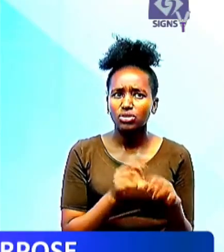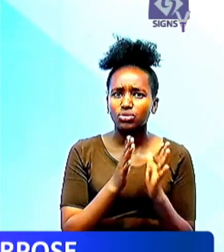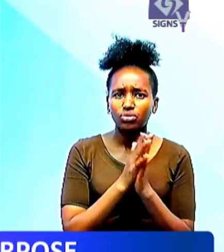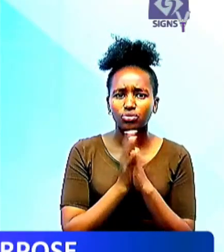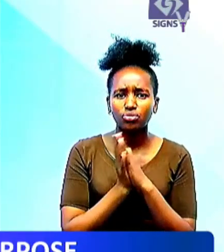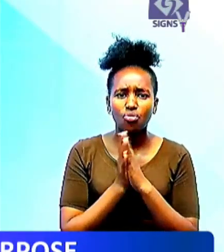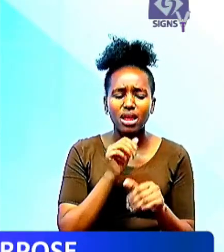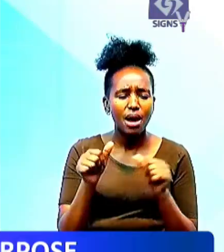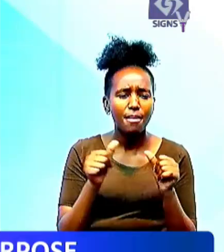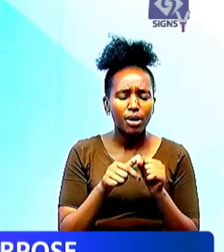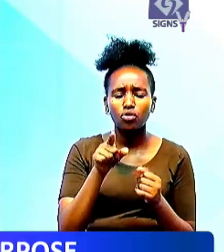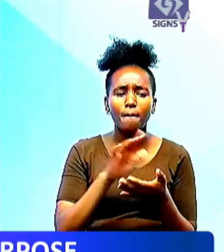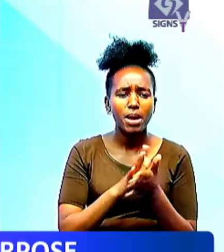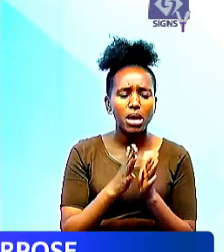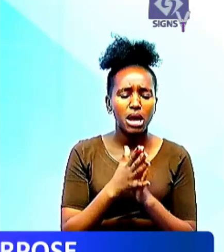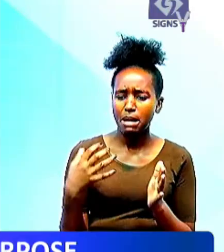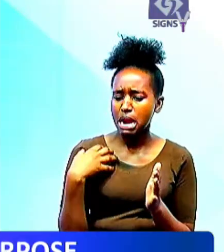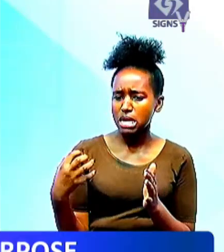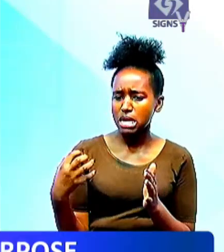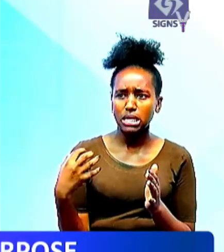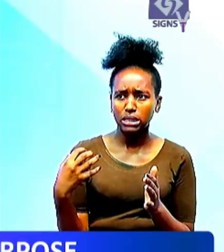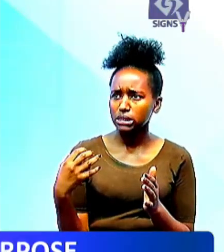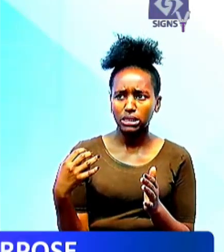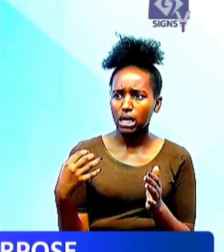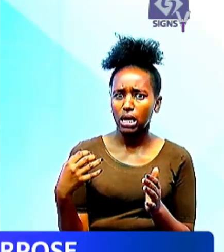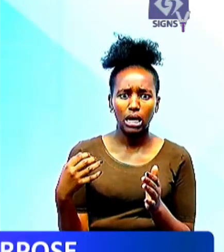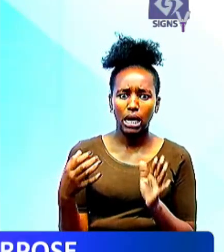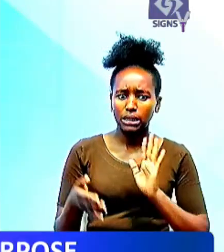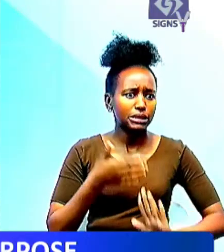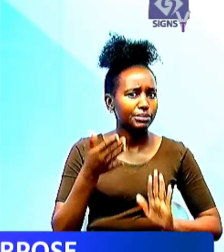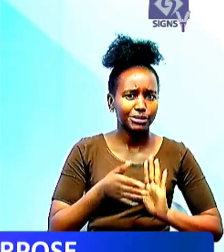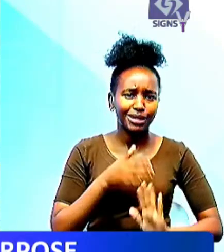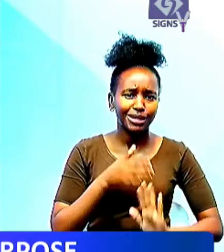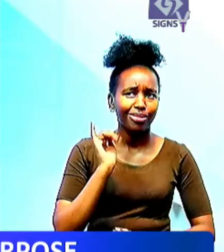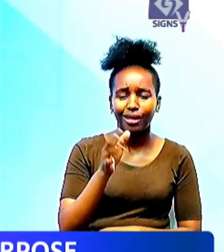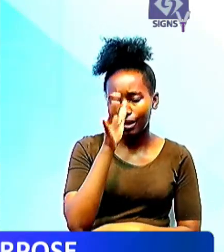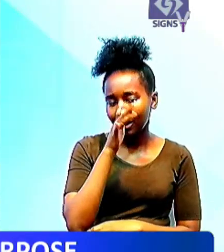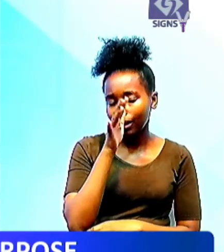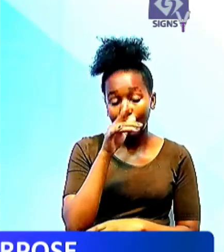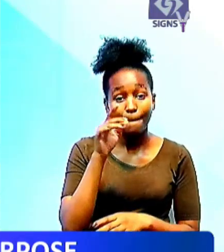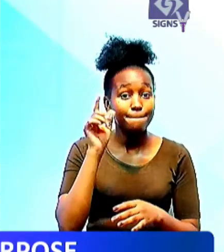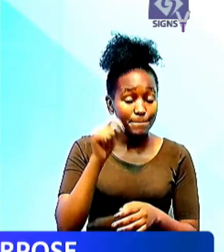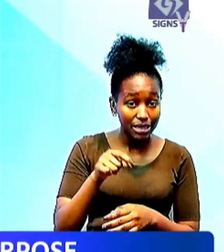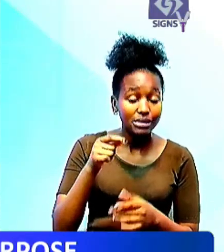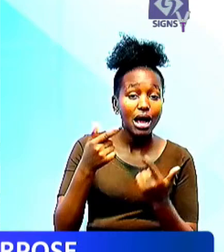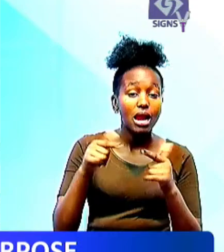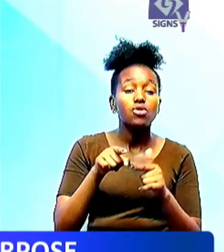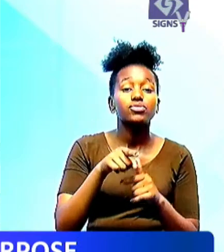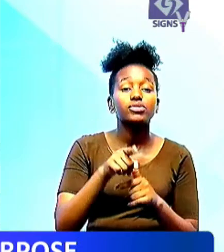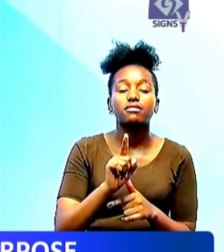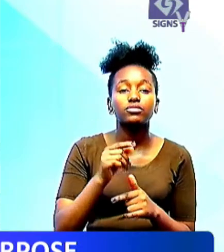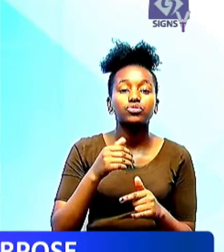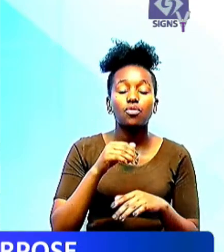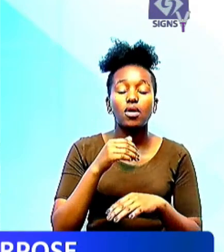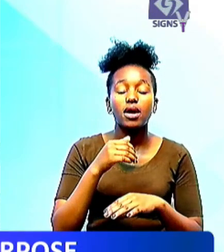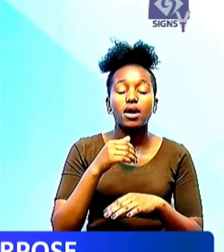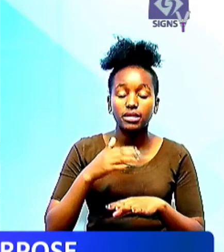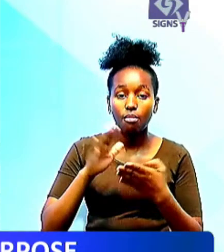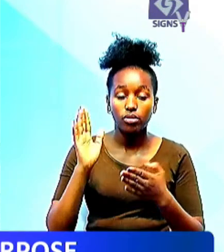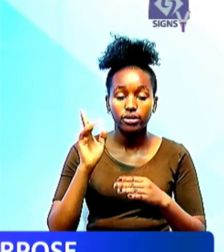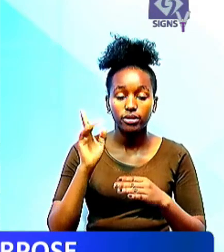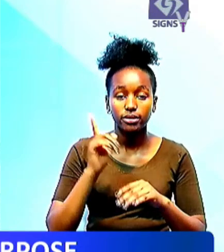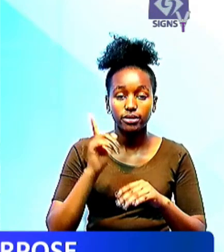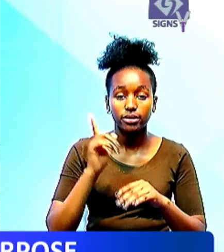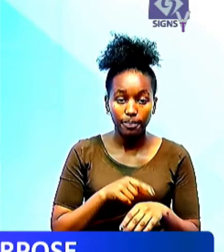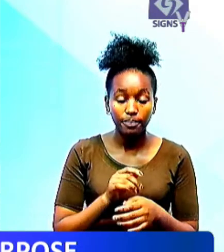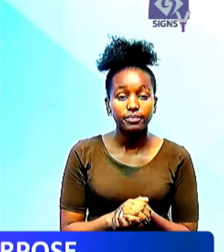put your money, double it in a day or two, that's a lie. So you have to give yourself time. The other thing that you need to put is